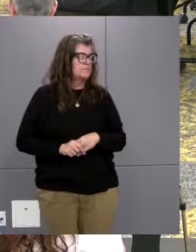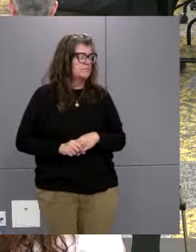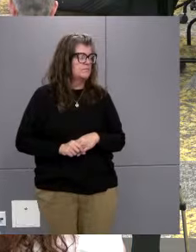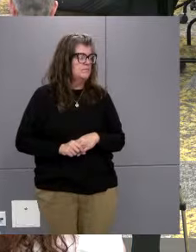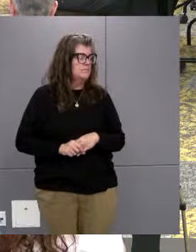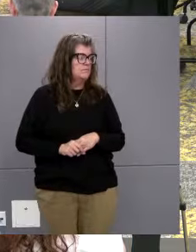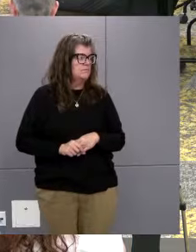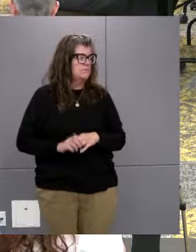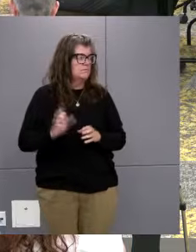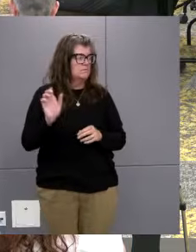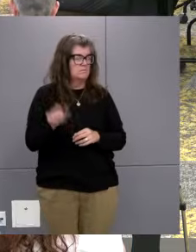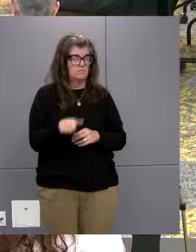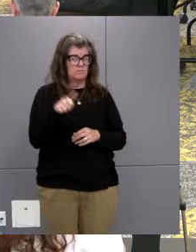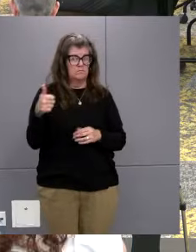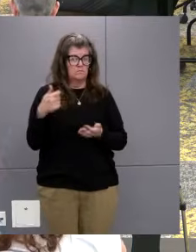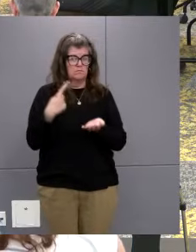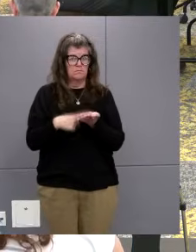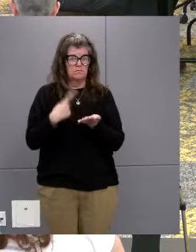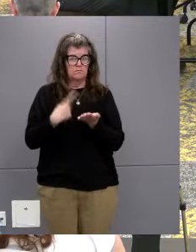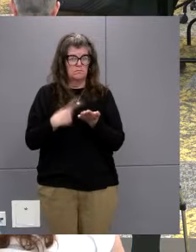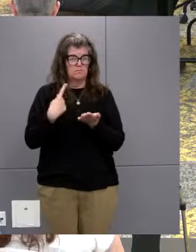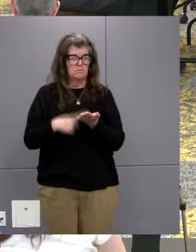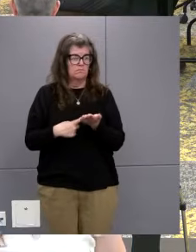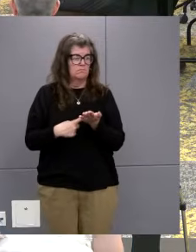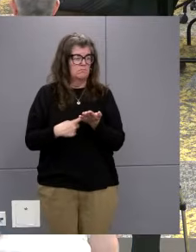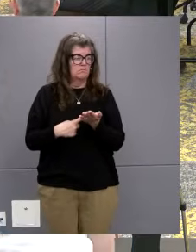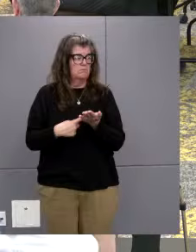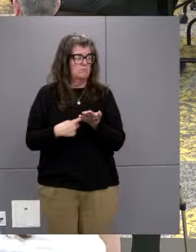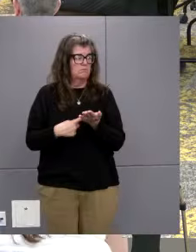Any other discussion?